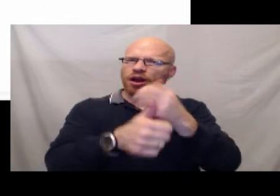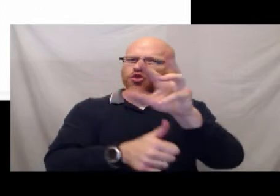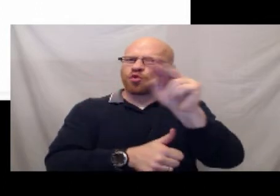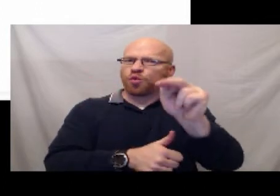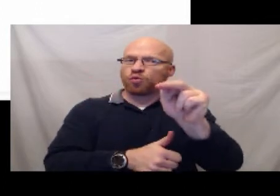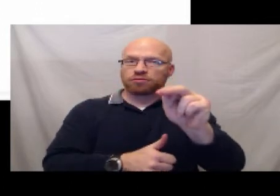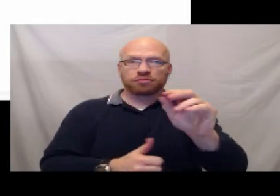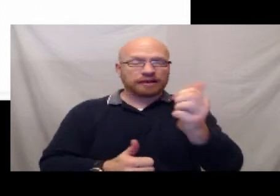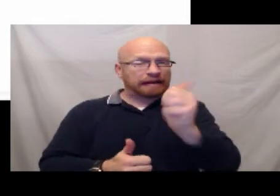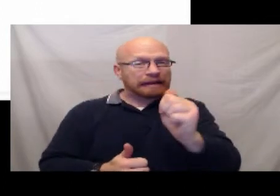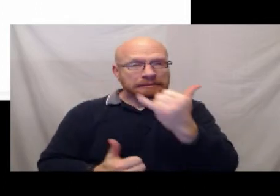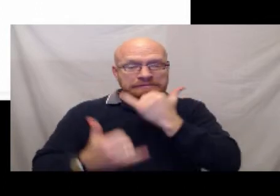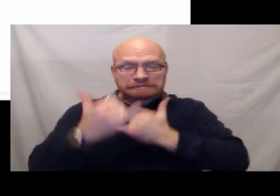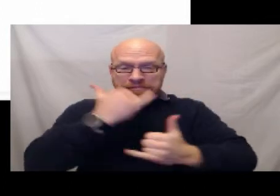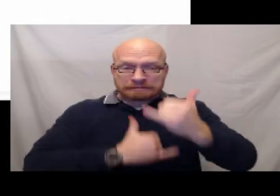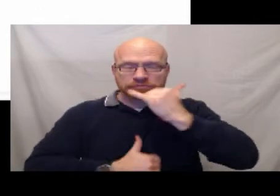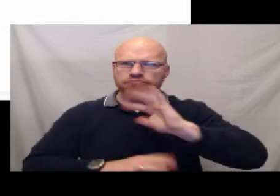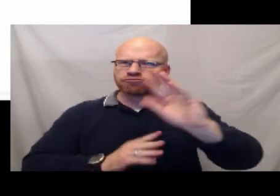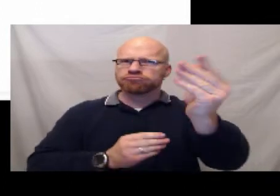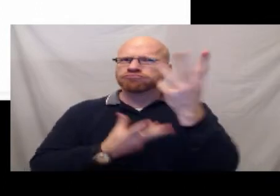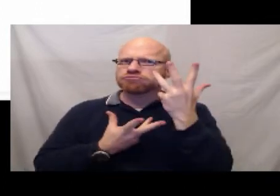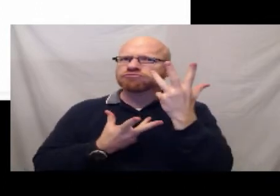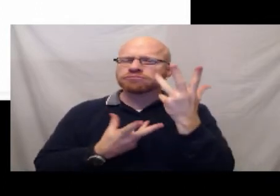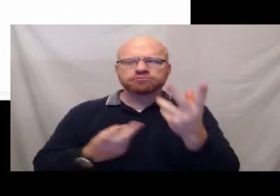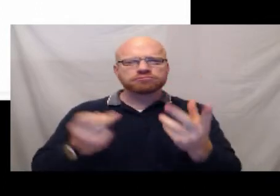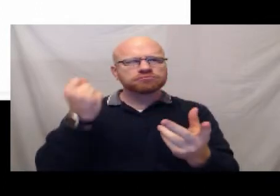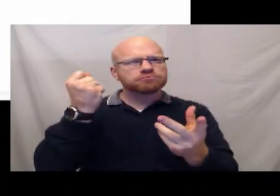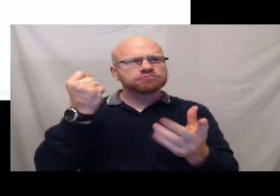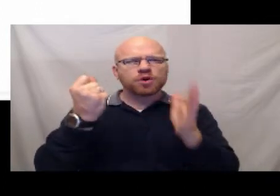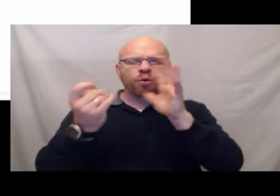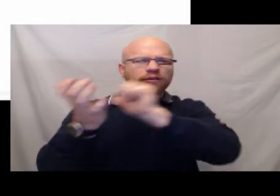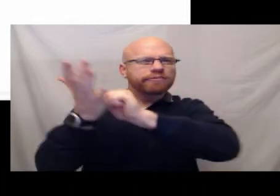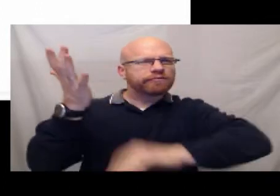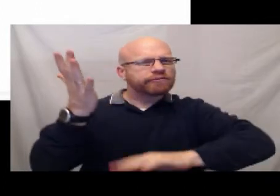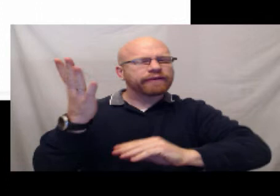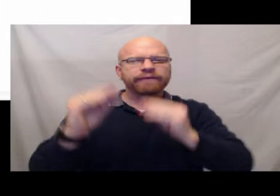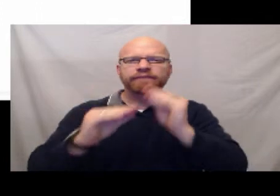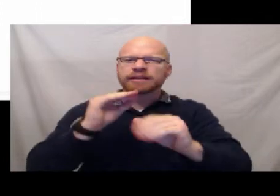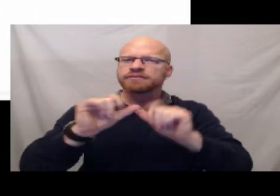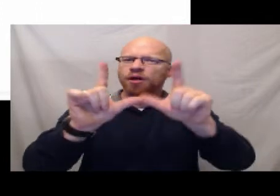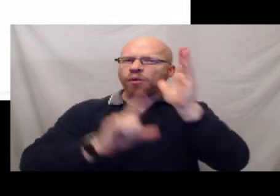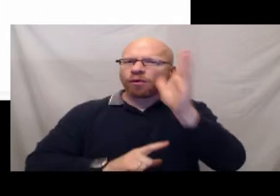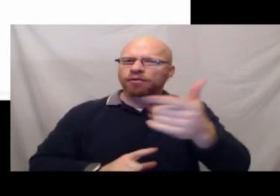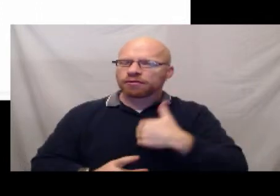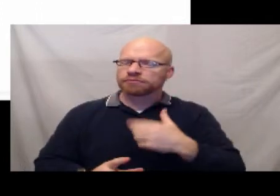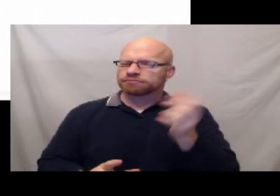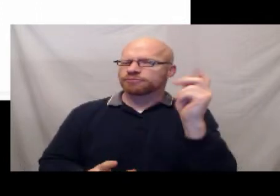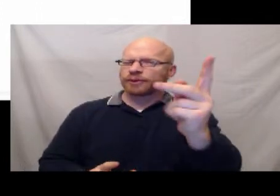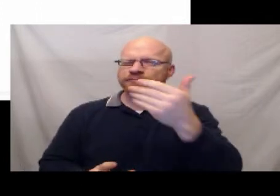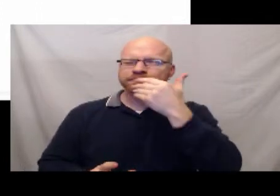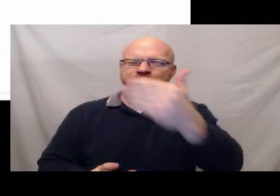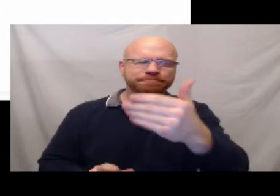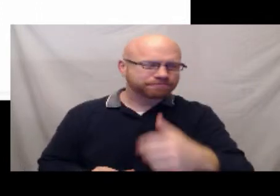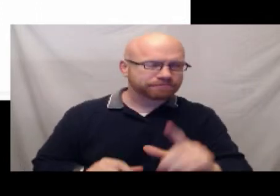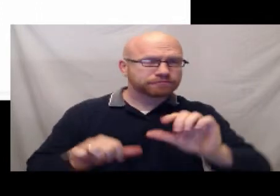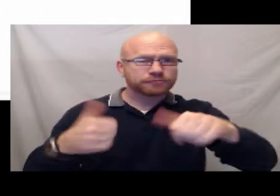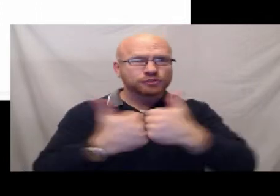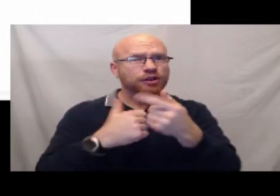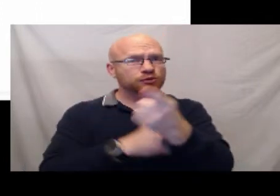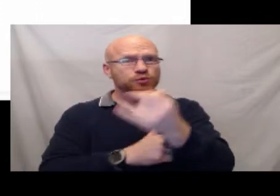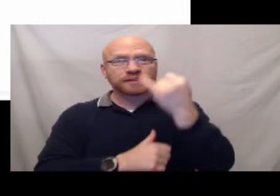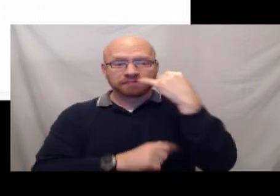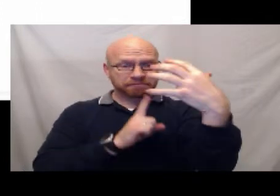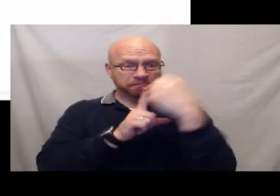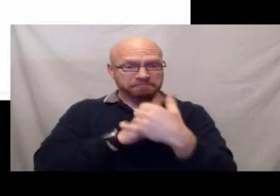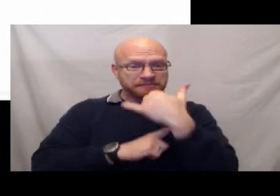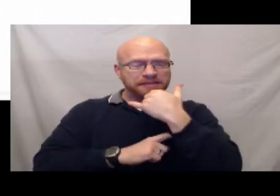them, but I expect you to check them on your own. And if I have any mistakes, let me know. I'll remove the vlog and I'll fix it right away. Anyways, this